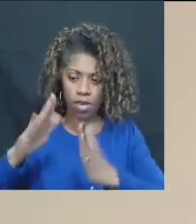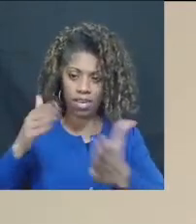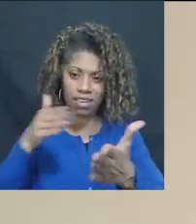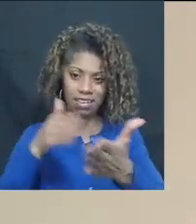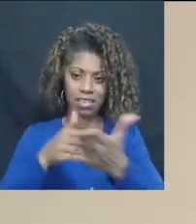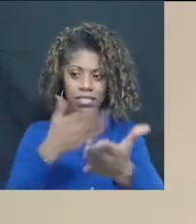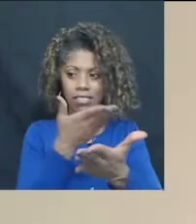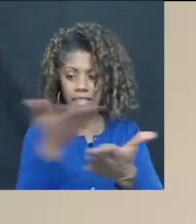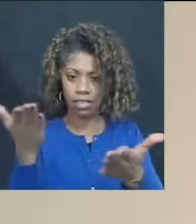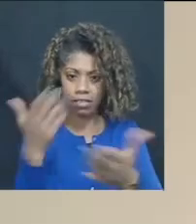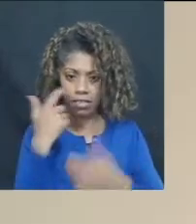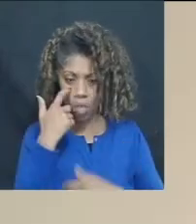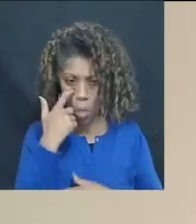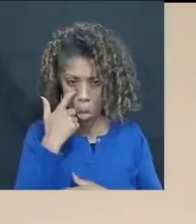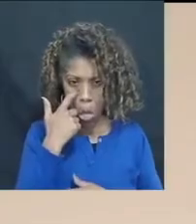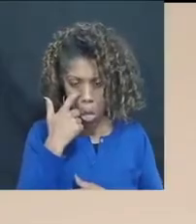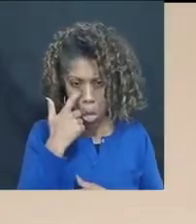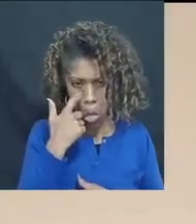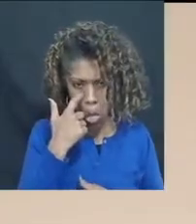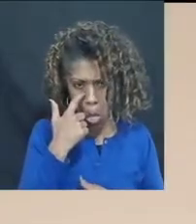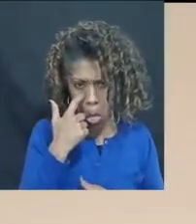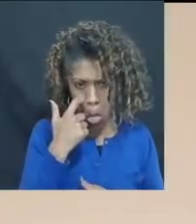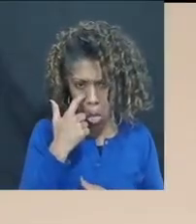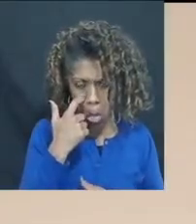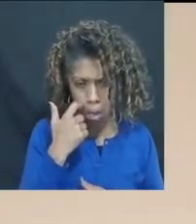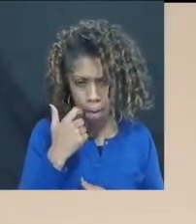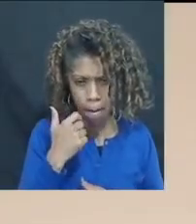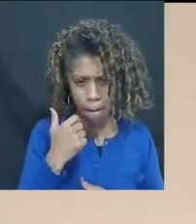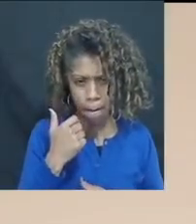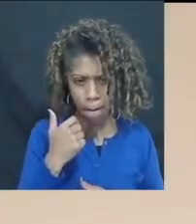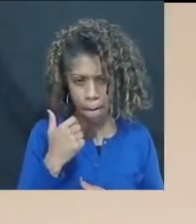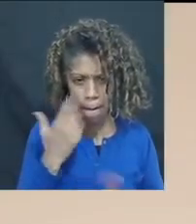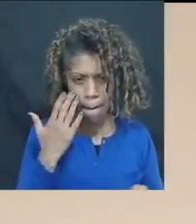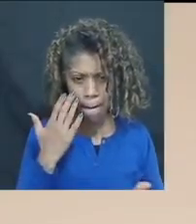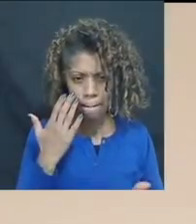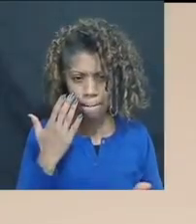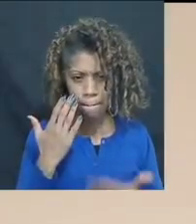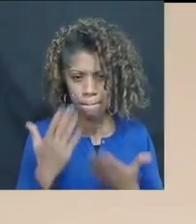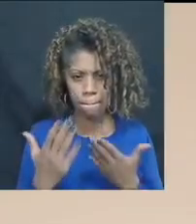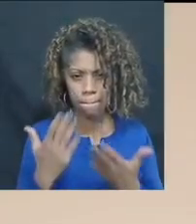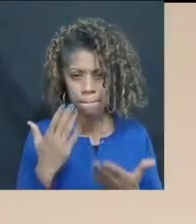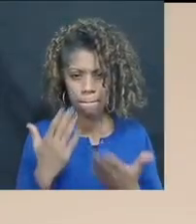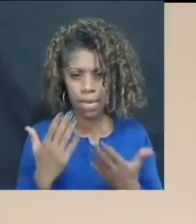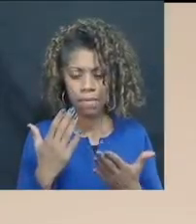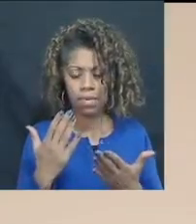asset framing, maybe the third point